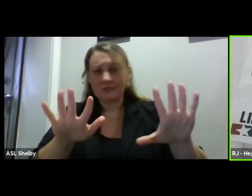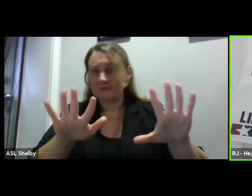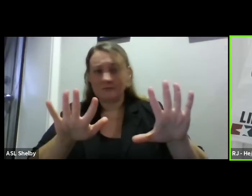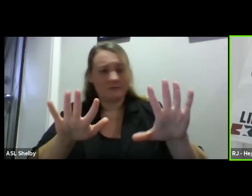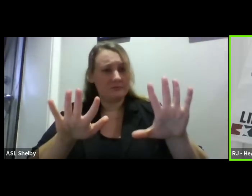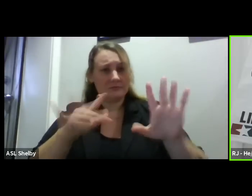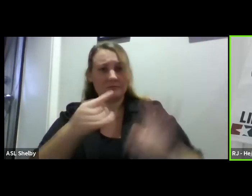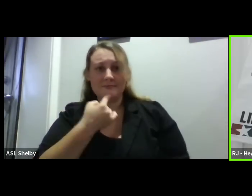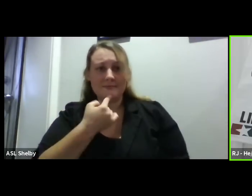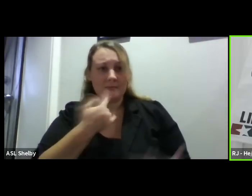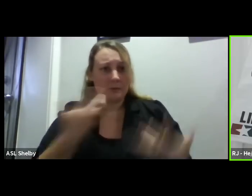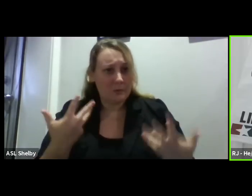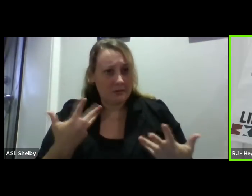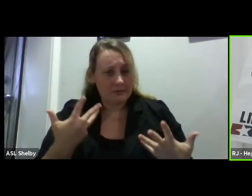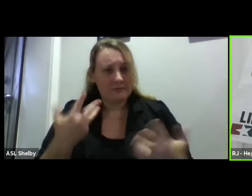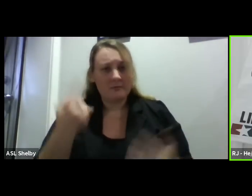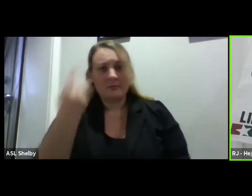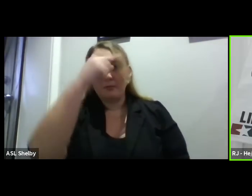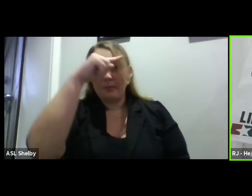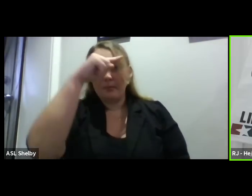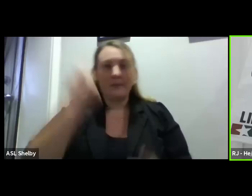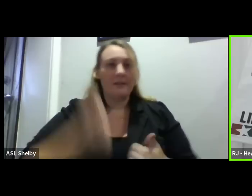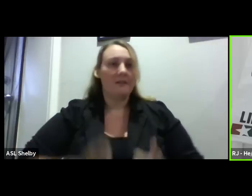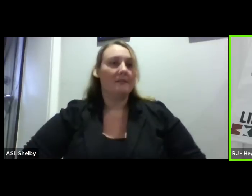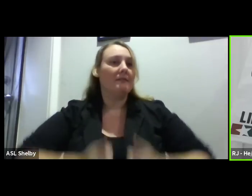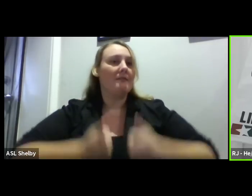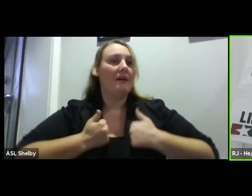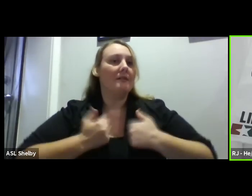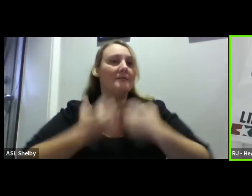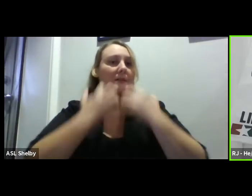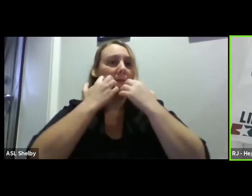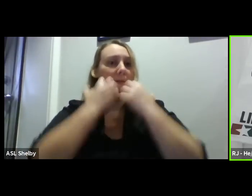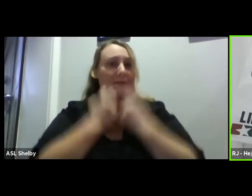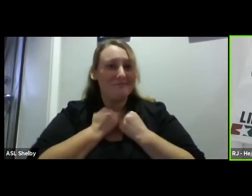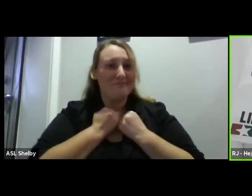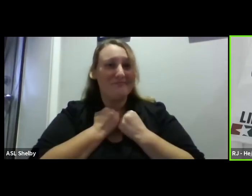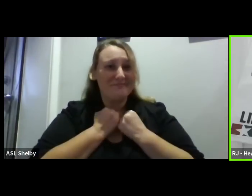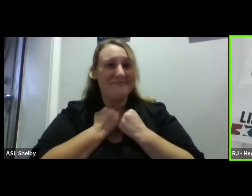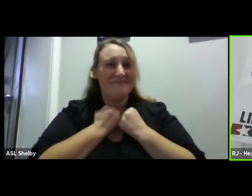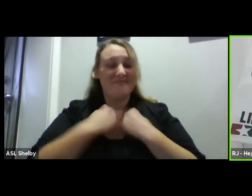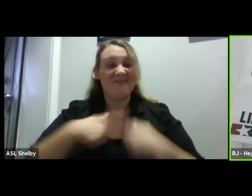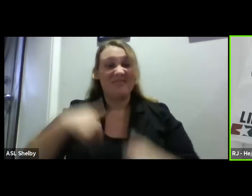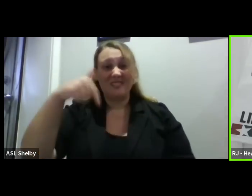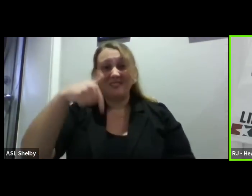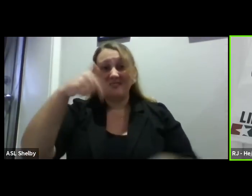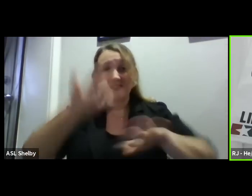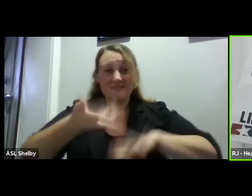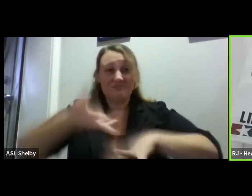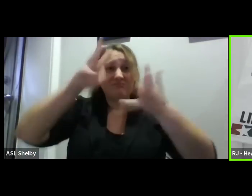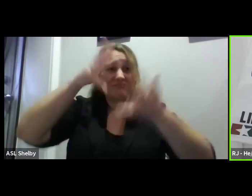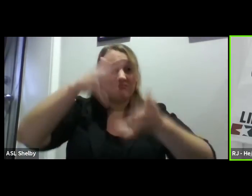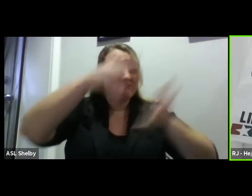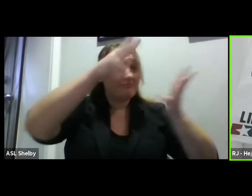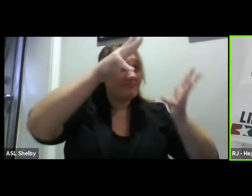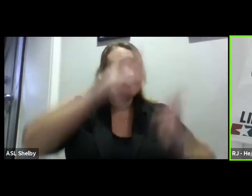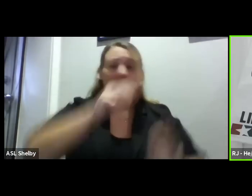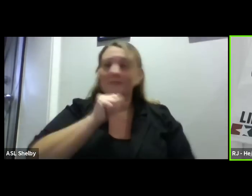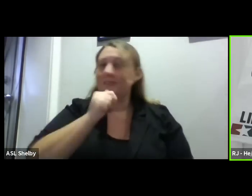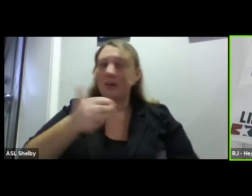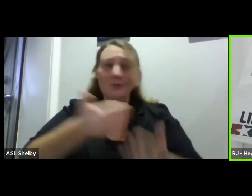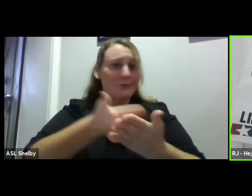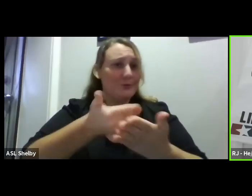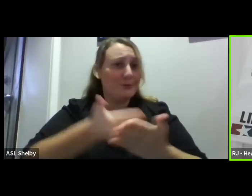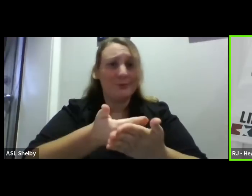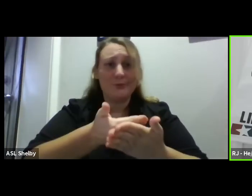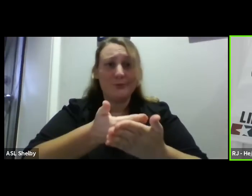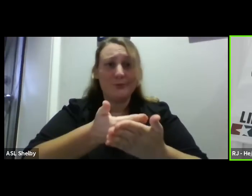that what we are seeing is nothing new, and that state violence has been the normalcy